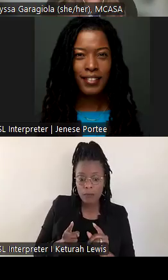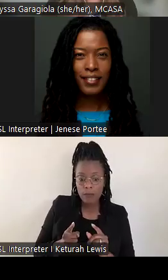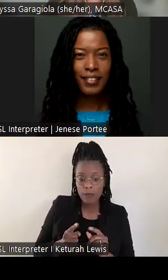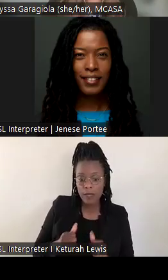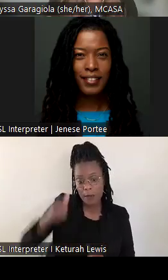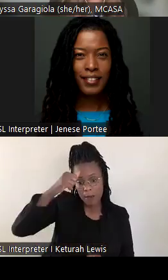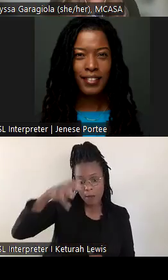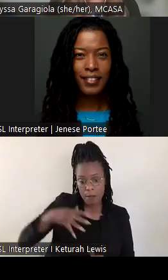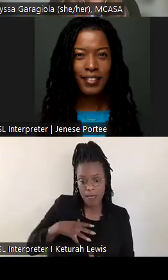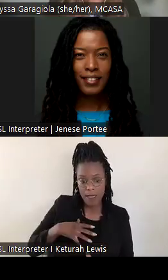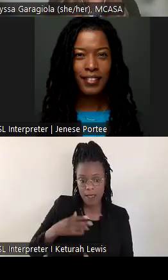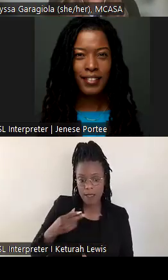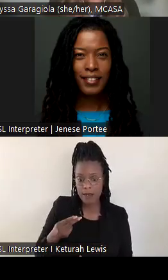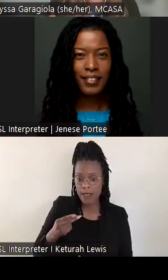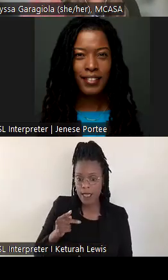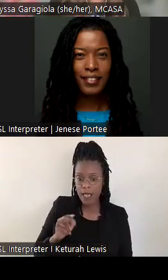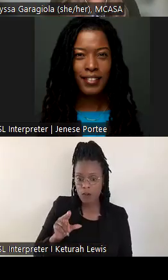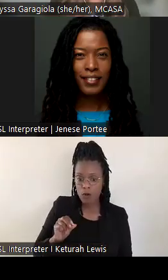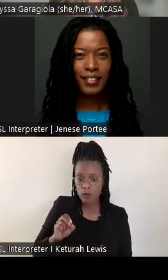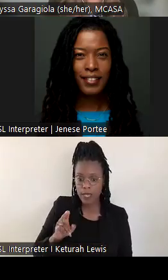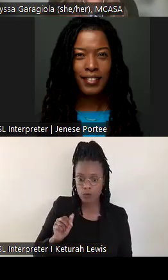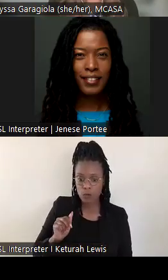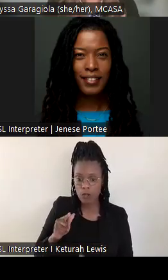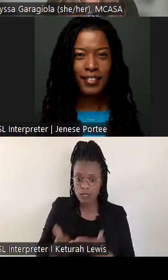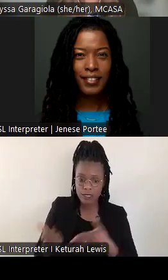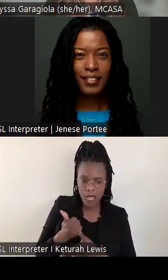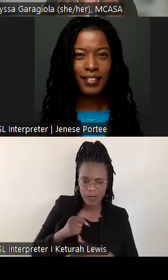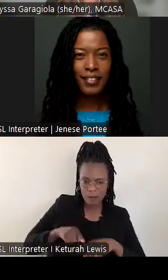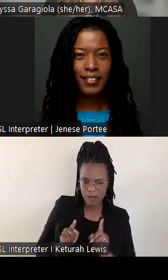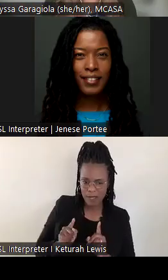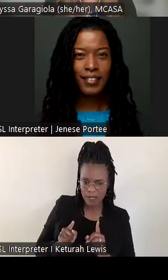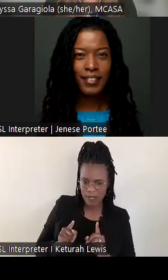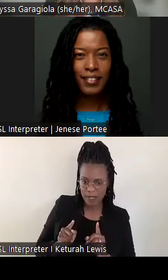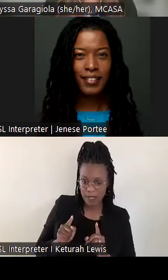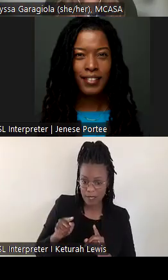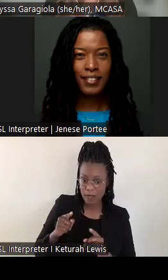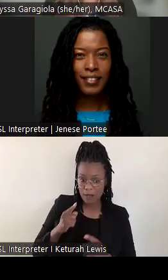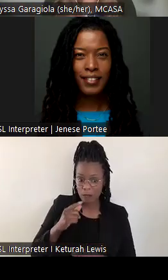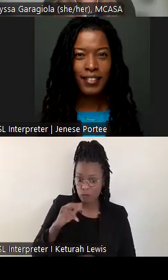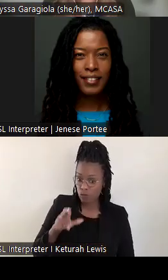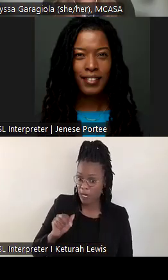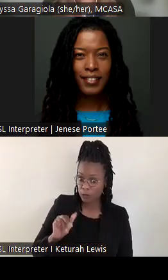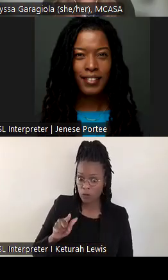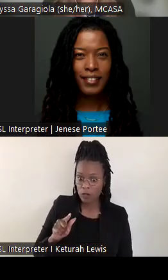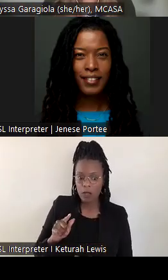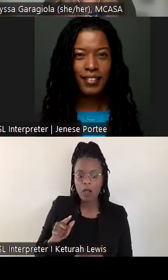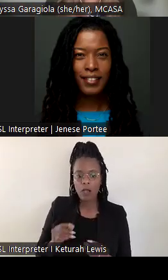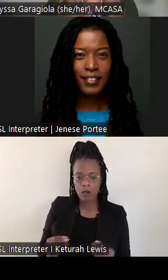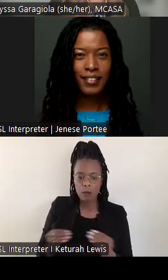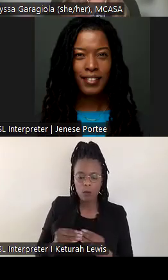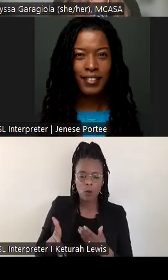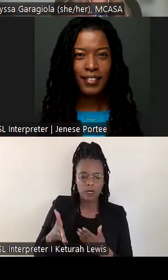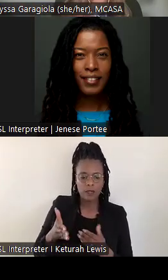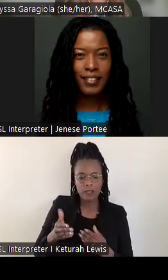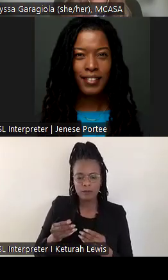dominant identity in that racial category, that man will have a easier time navigating different systems in our